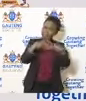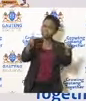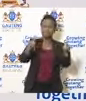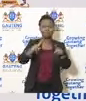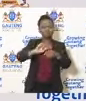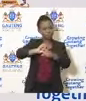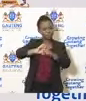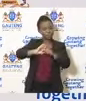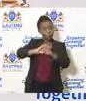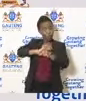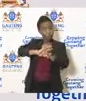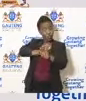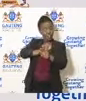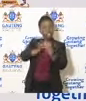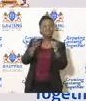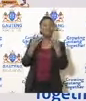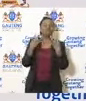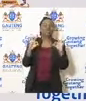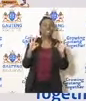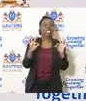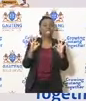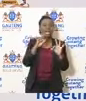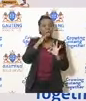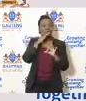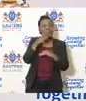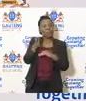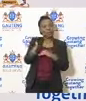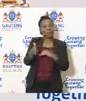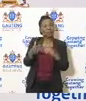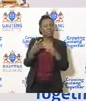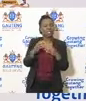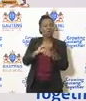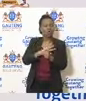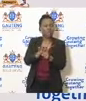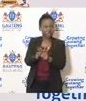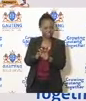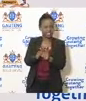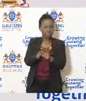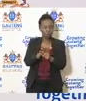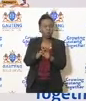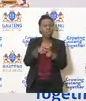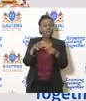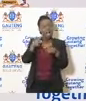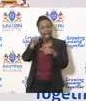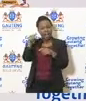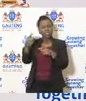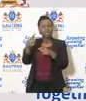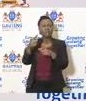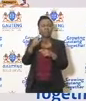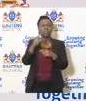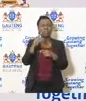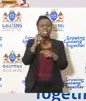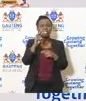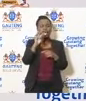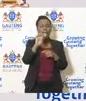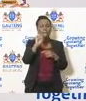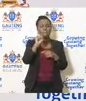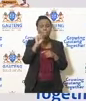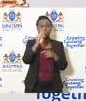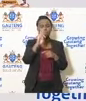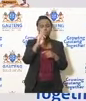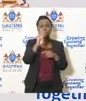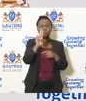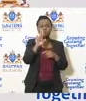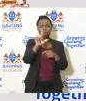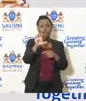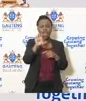COVID-free. But when you have 47 cases that are largely in Ekurhuleni, we would be monitoring. And then